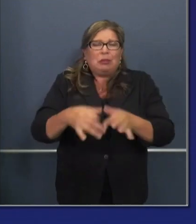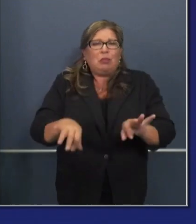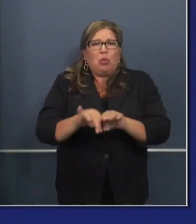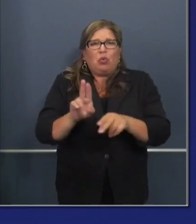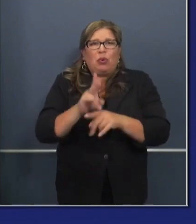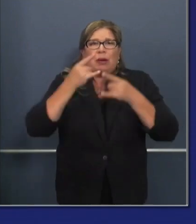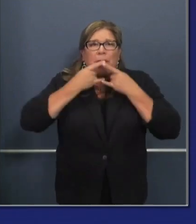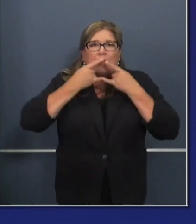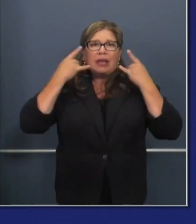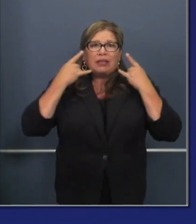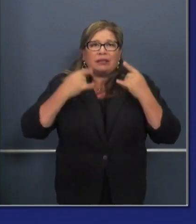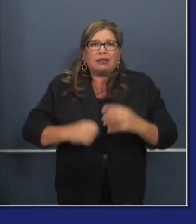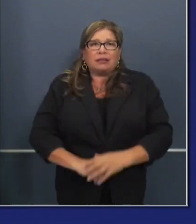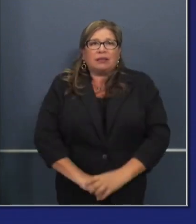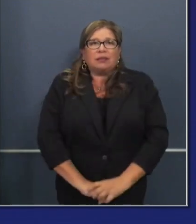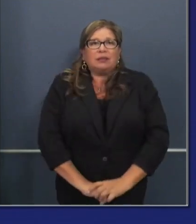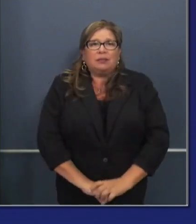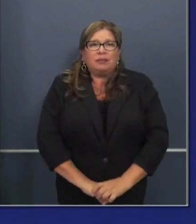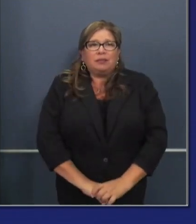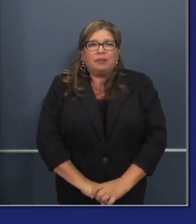coverings.